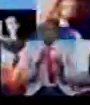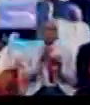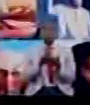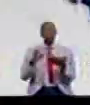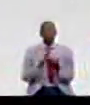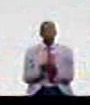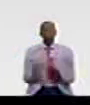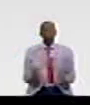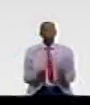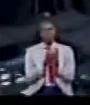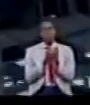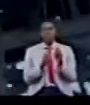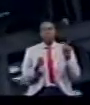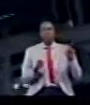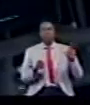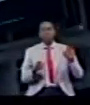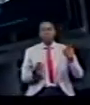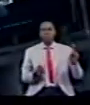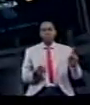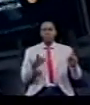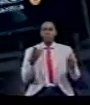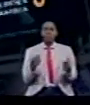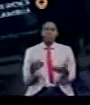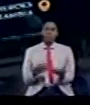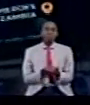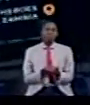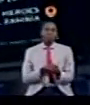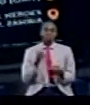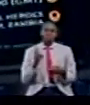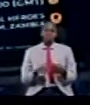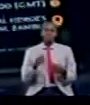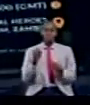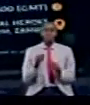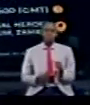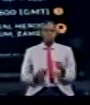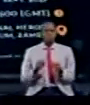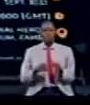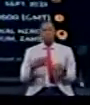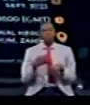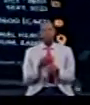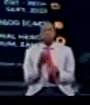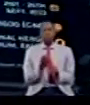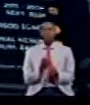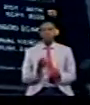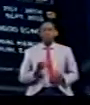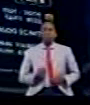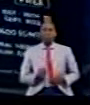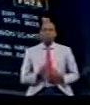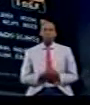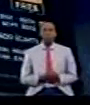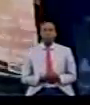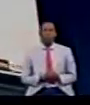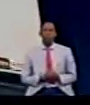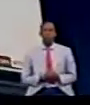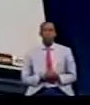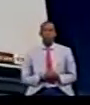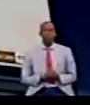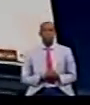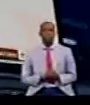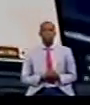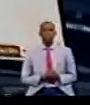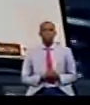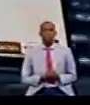pray. Amen. Amen. Amen. We want to pray. We want to begin to take it one by